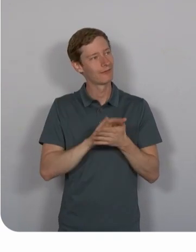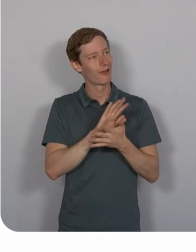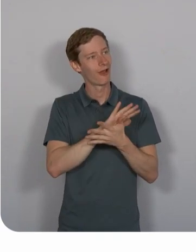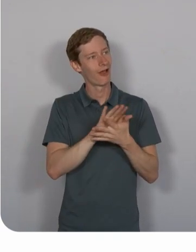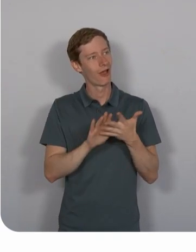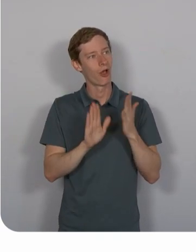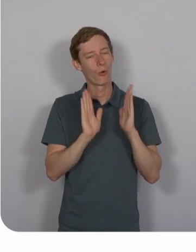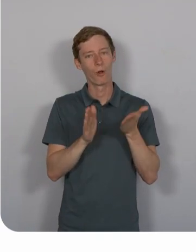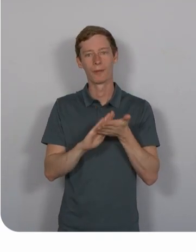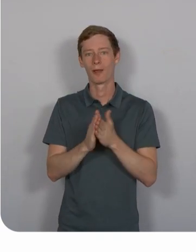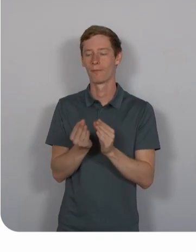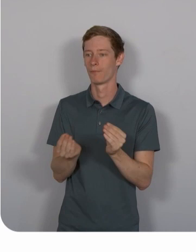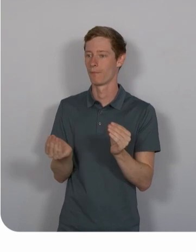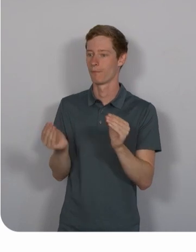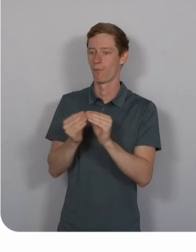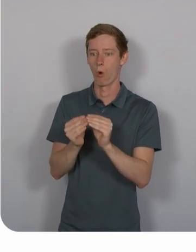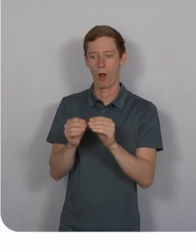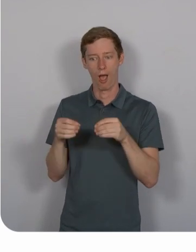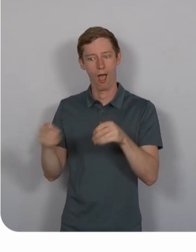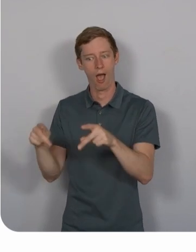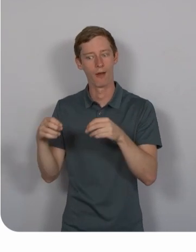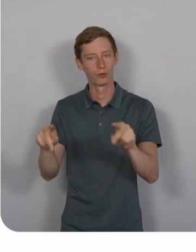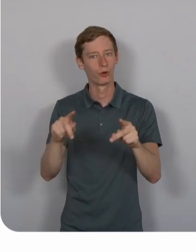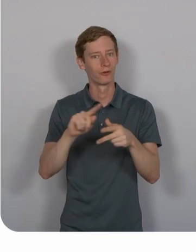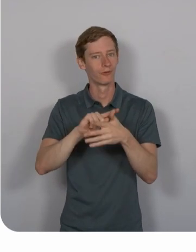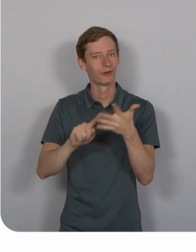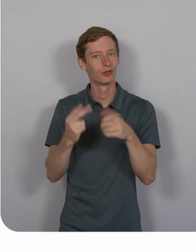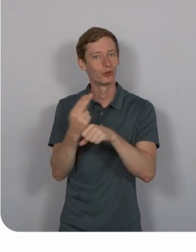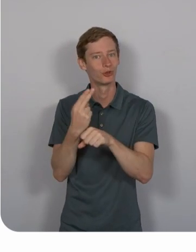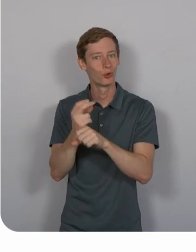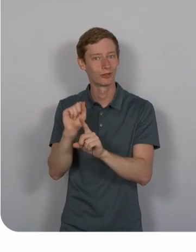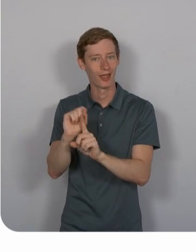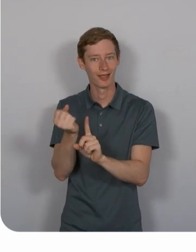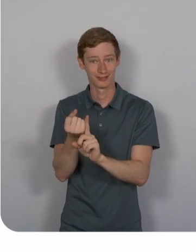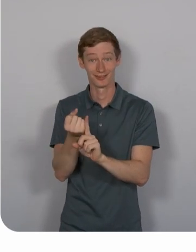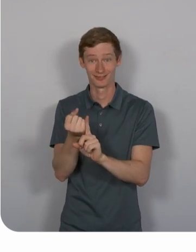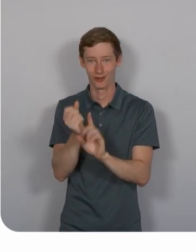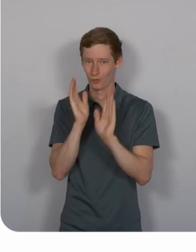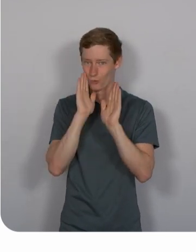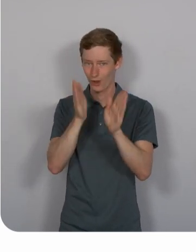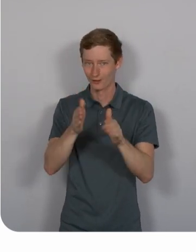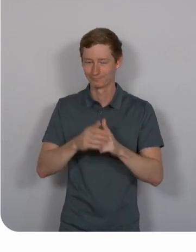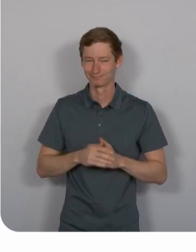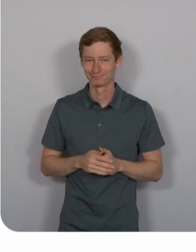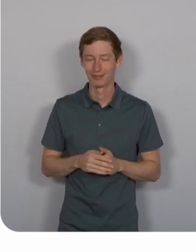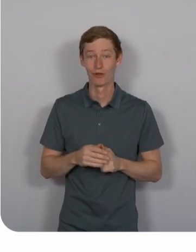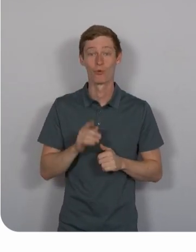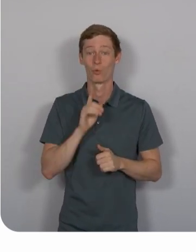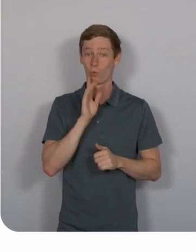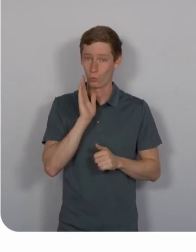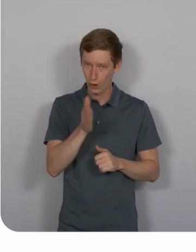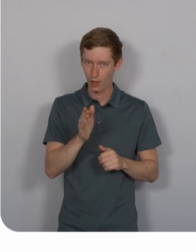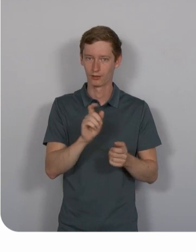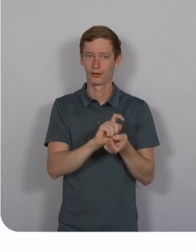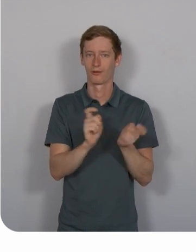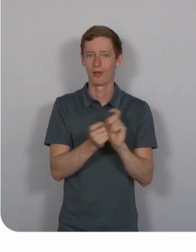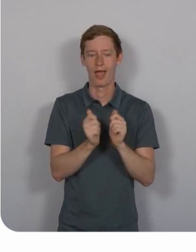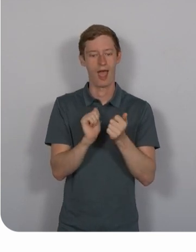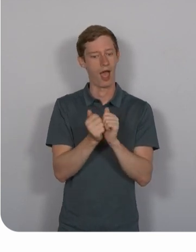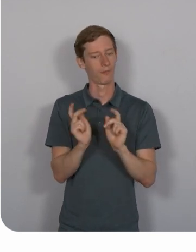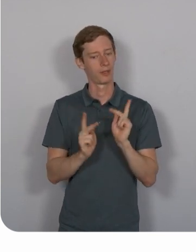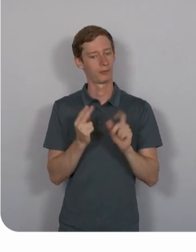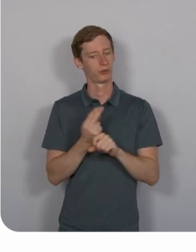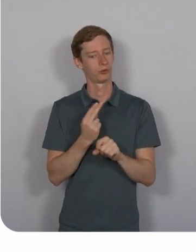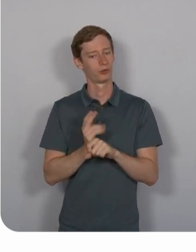of new use cases. I mean, some of the stuff that we showed today, but a lot more to come too. And I think that this is just going to transform how people use all of our products,